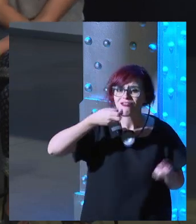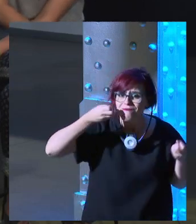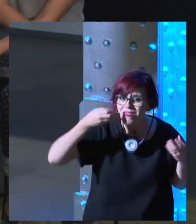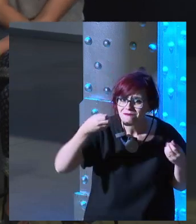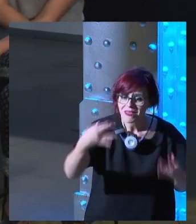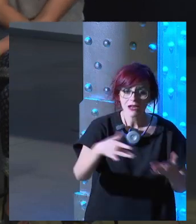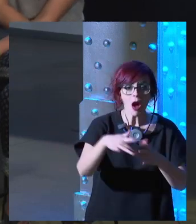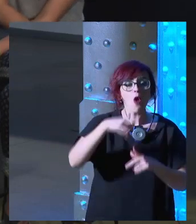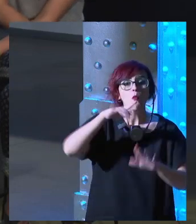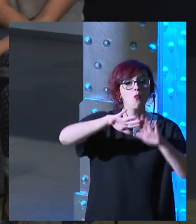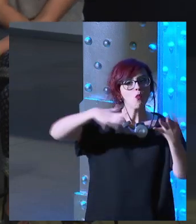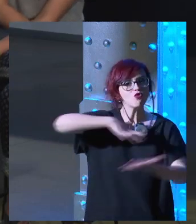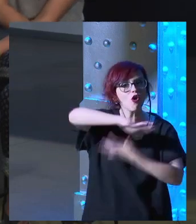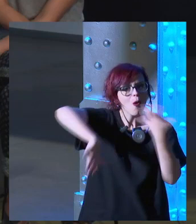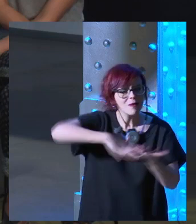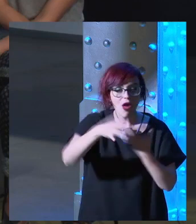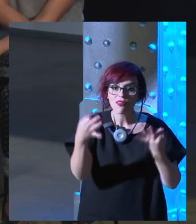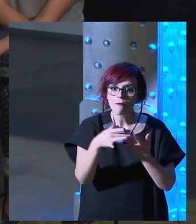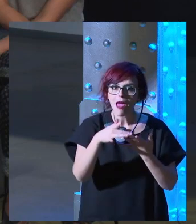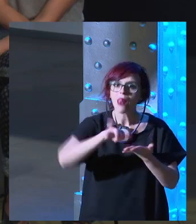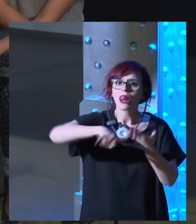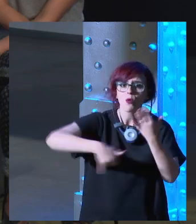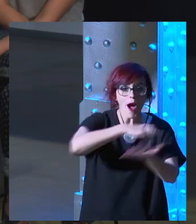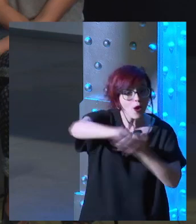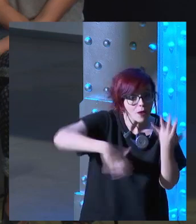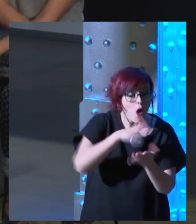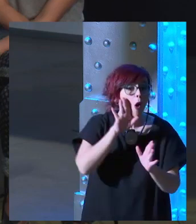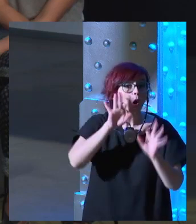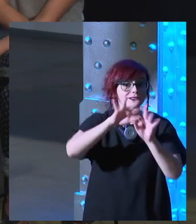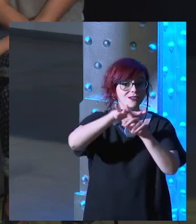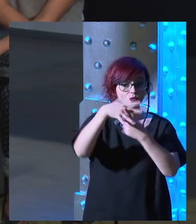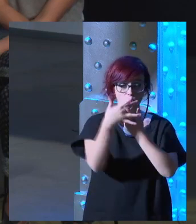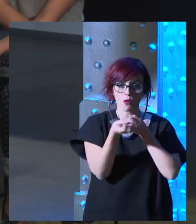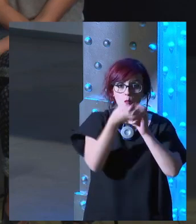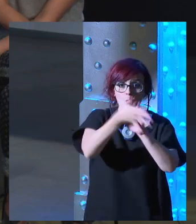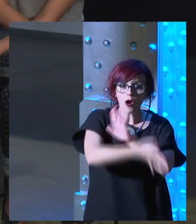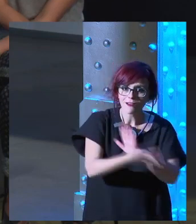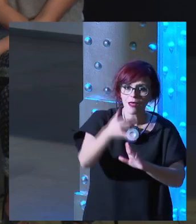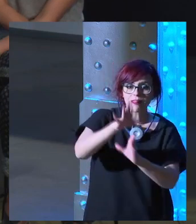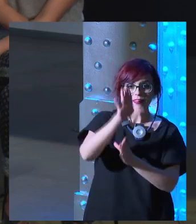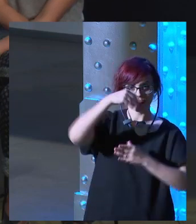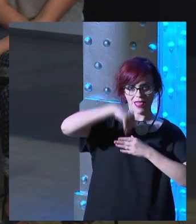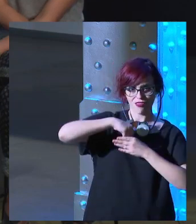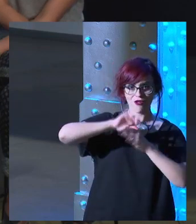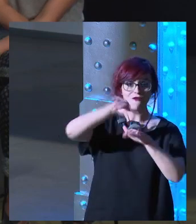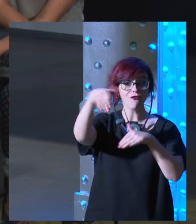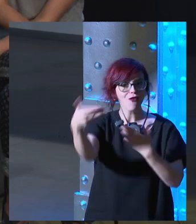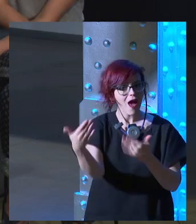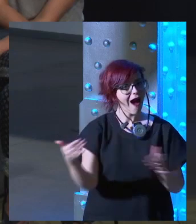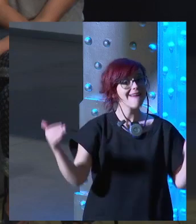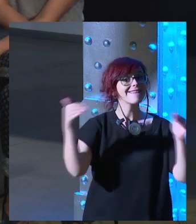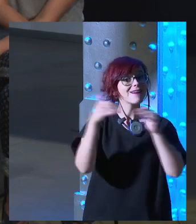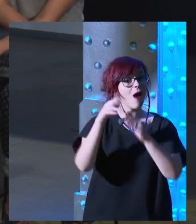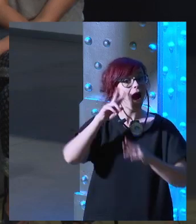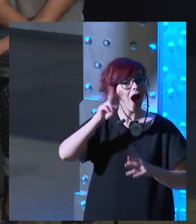is complex enough to talk about how things are, both the outside world and the inside world that we discussed. Because life has an